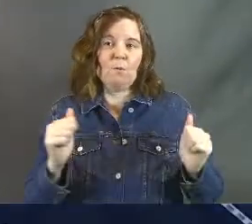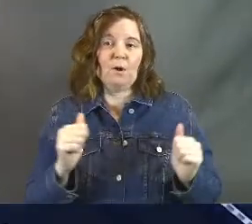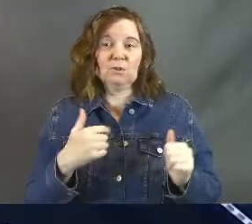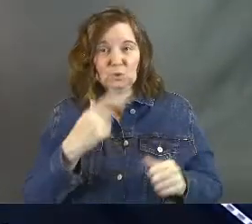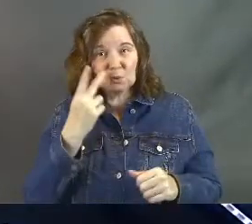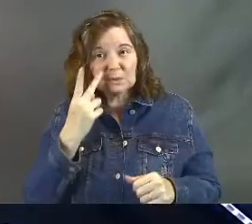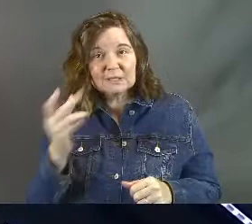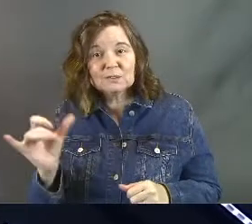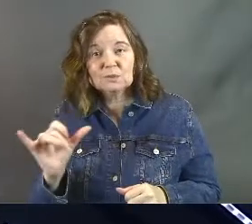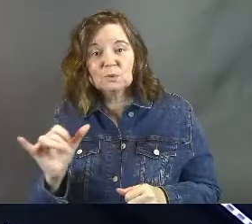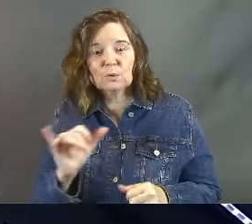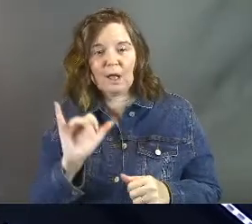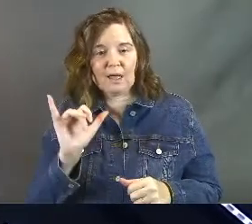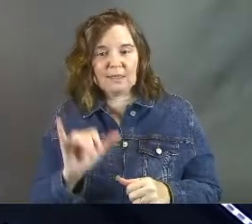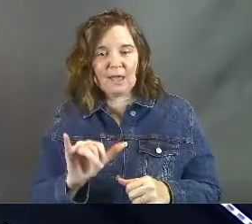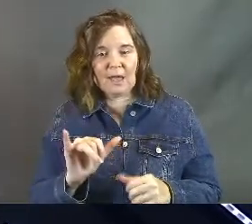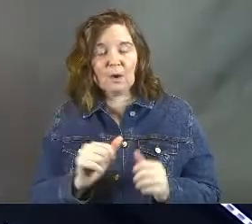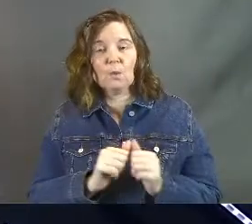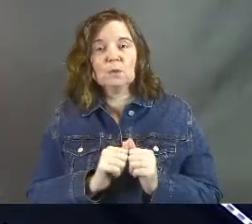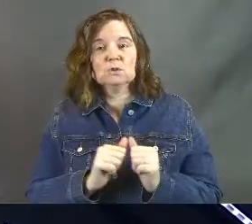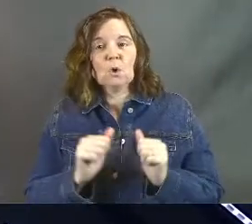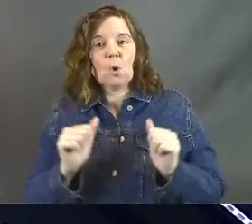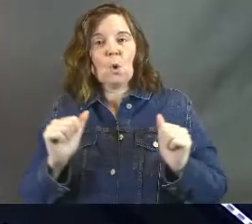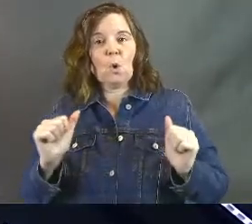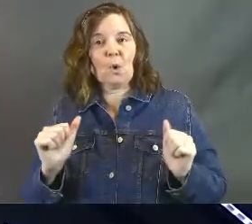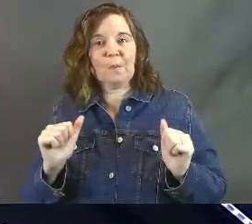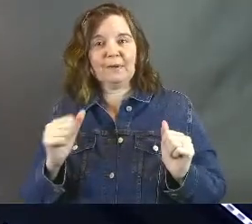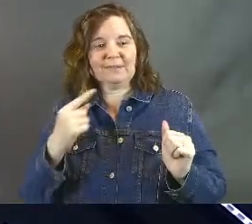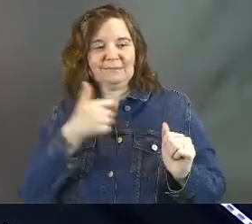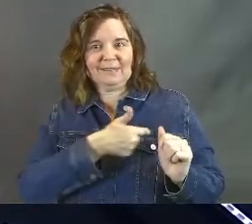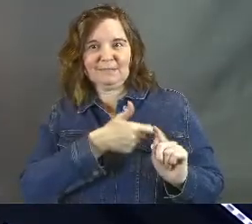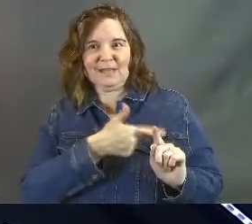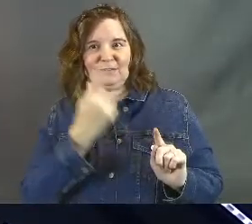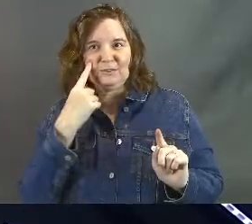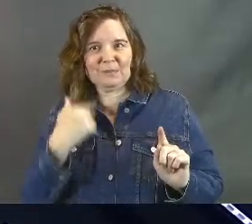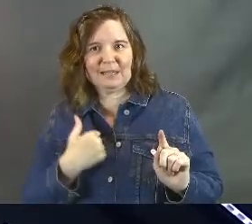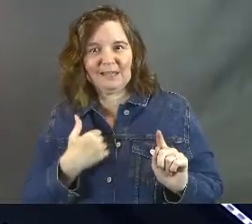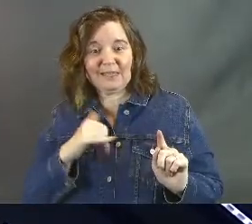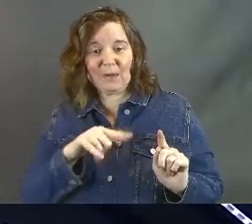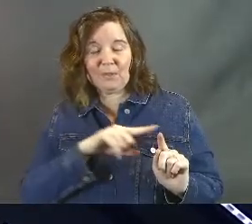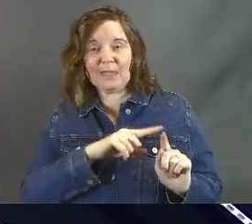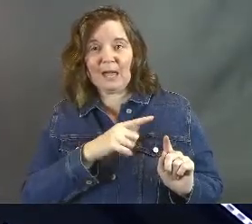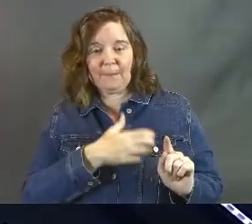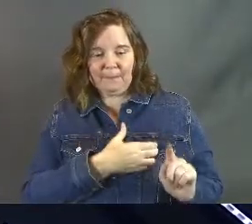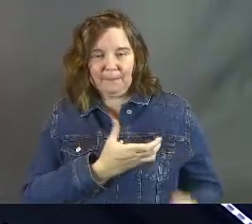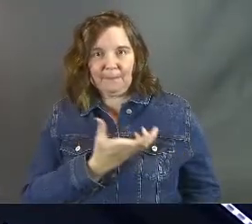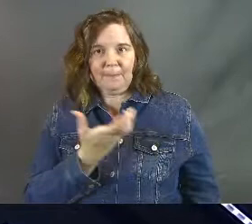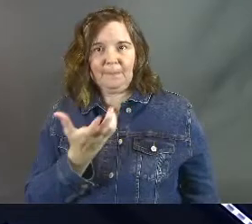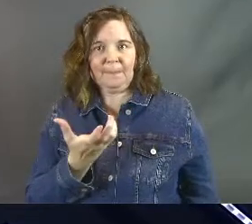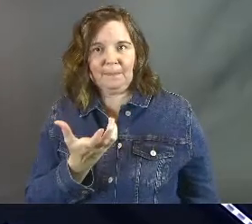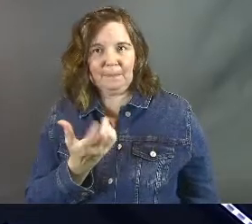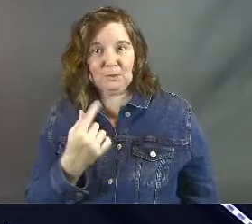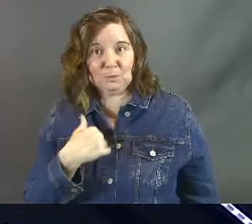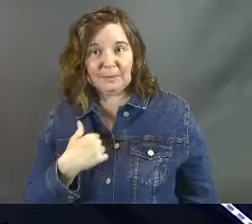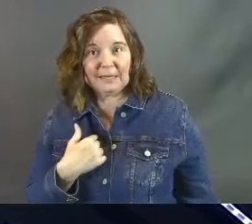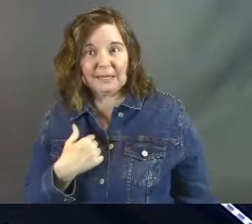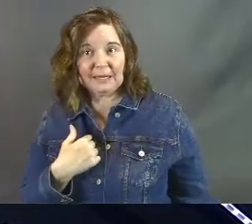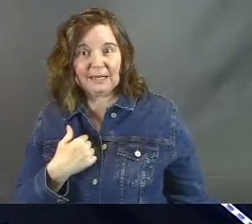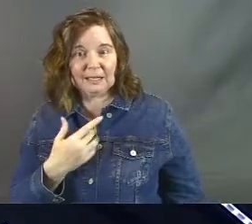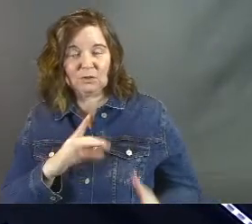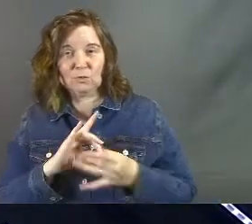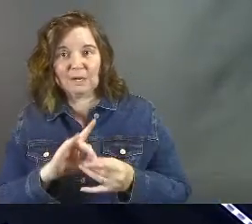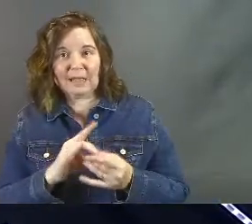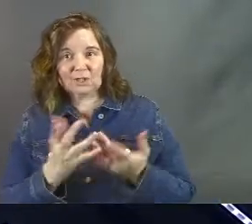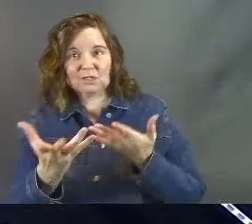Do you see, too, how that was opening up their heart to me? That was them giving themselves to me,